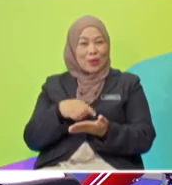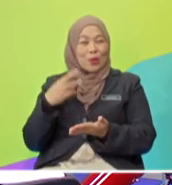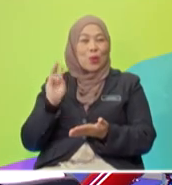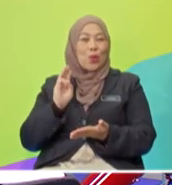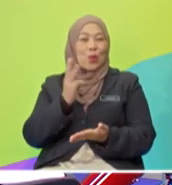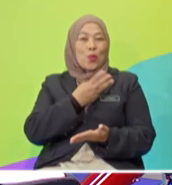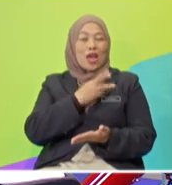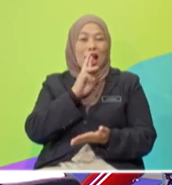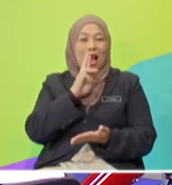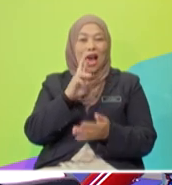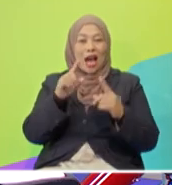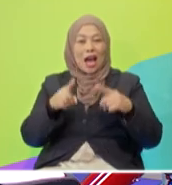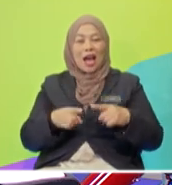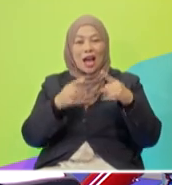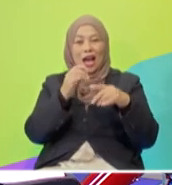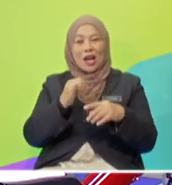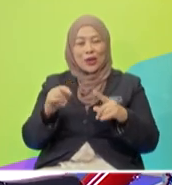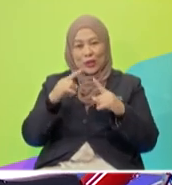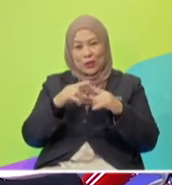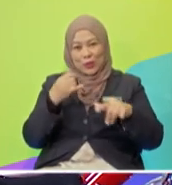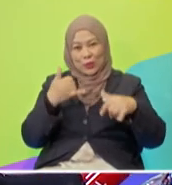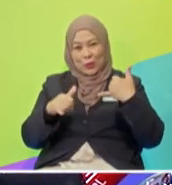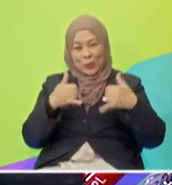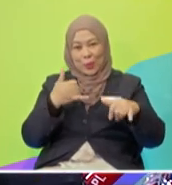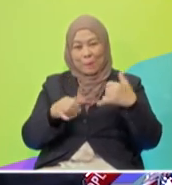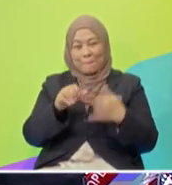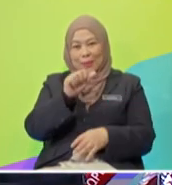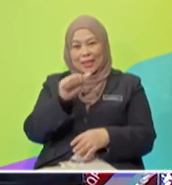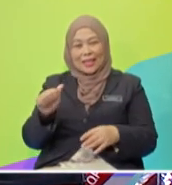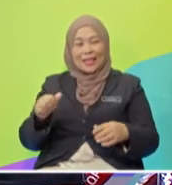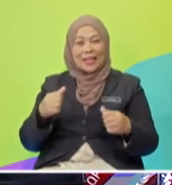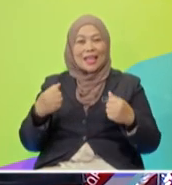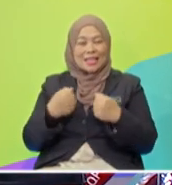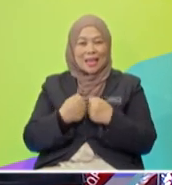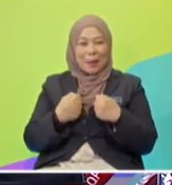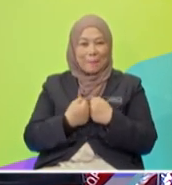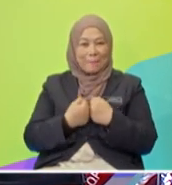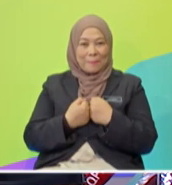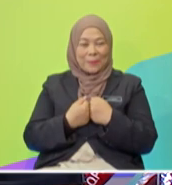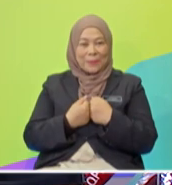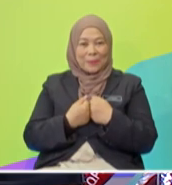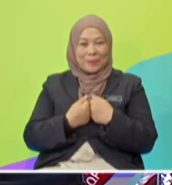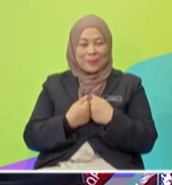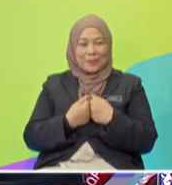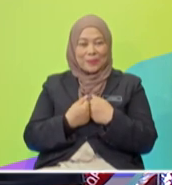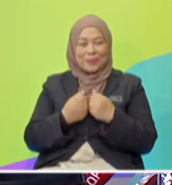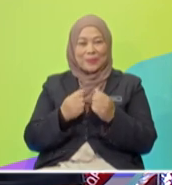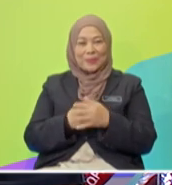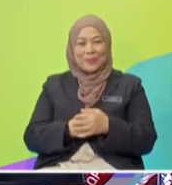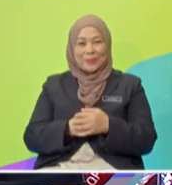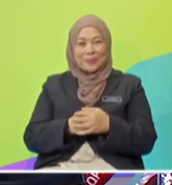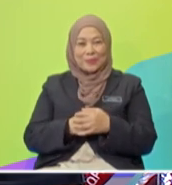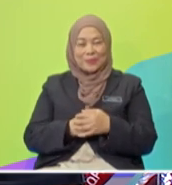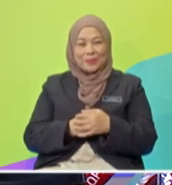A game? Oh. That sounds so fun. Yes, okay, in this game, I'll tell you what to do first. Okay, sure. Okay, I will